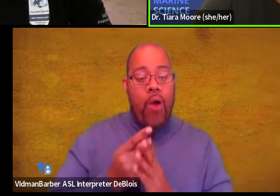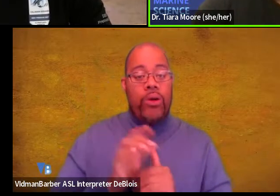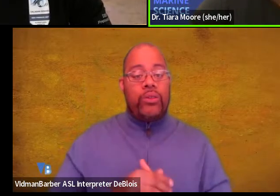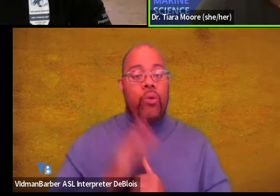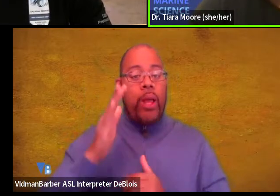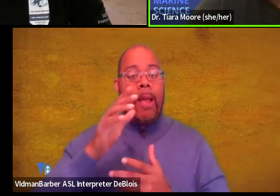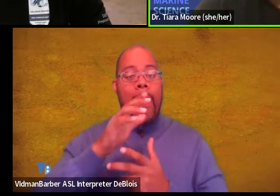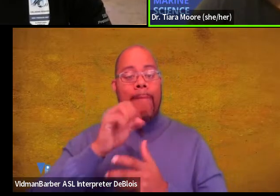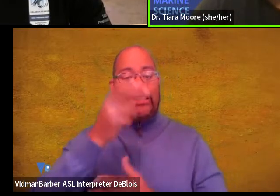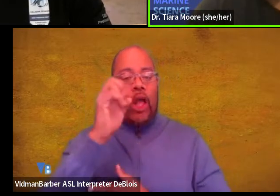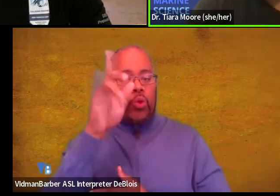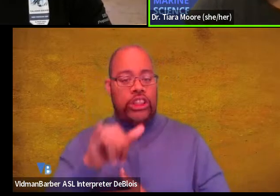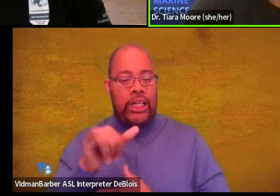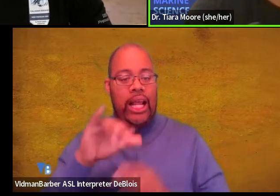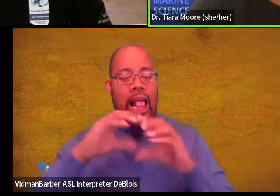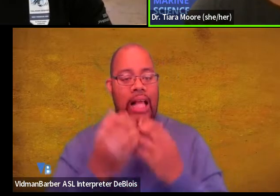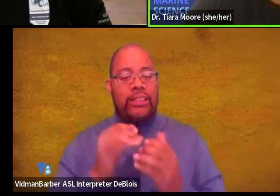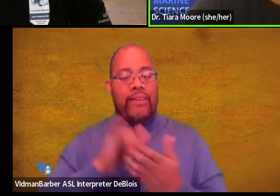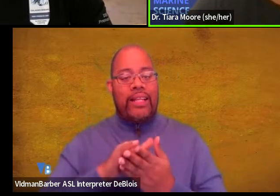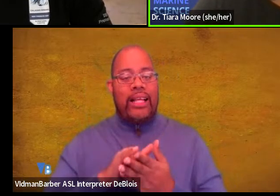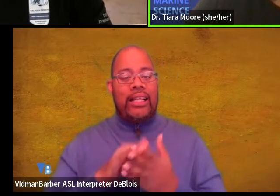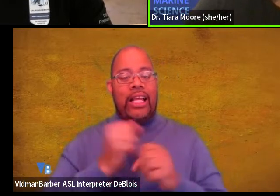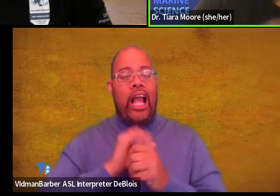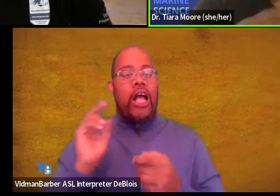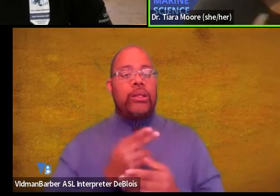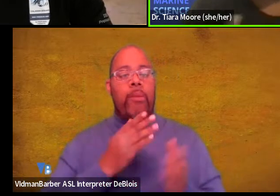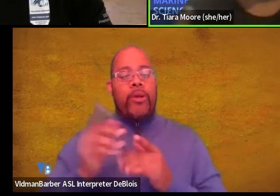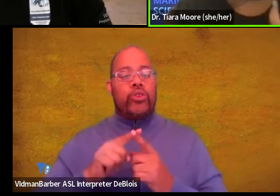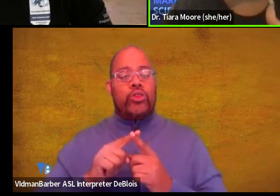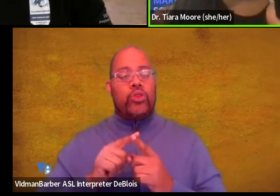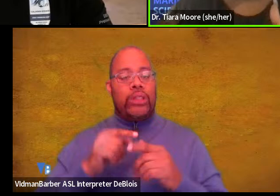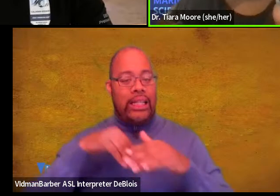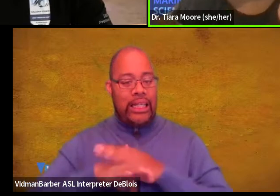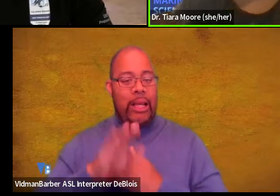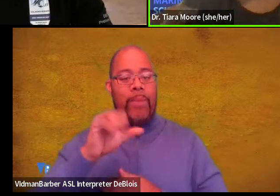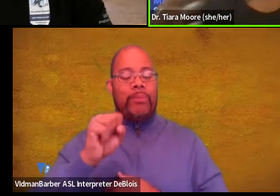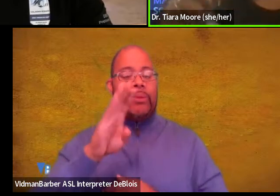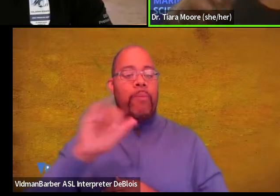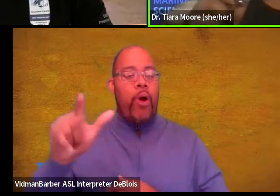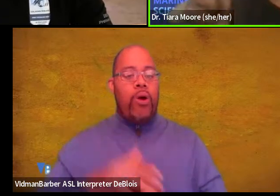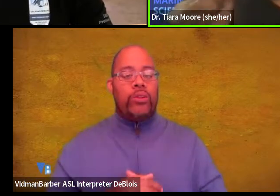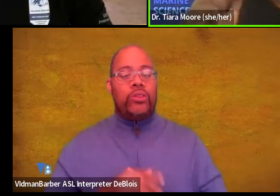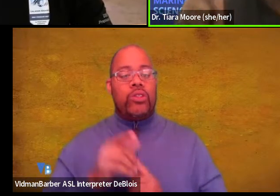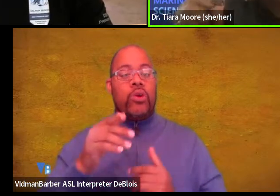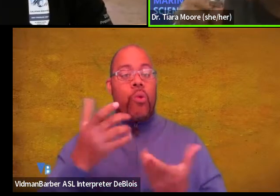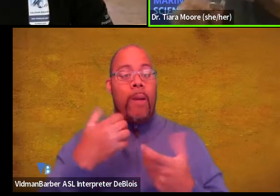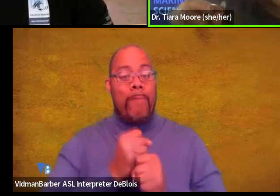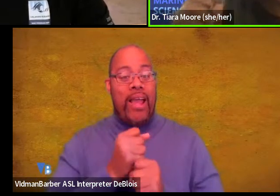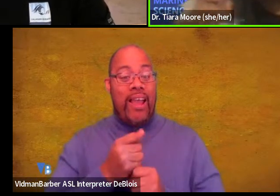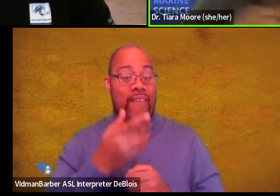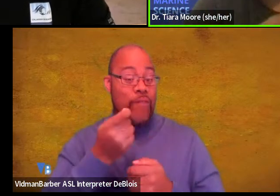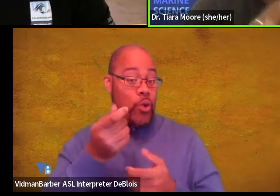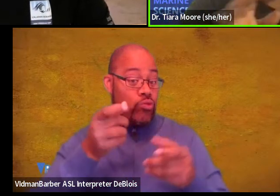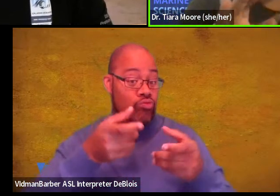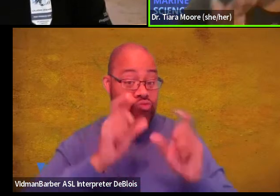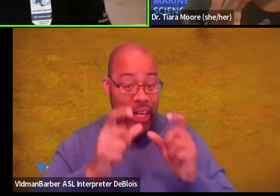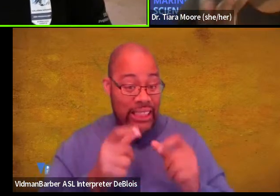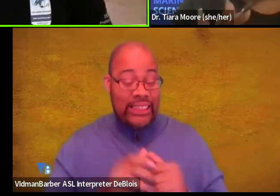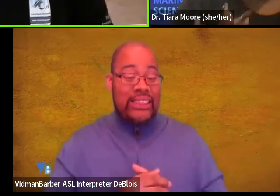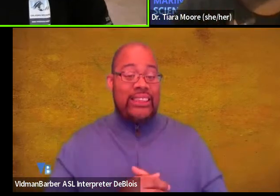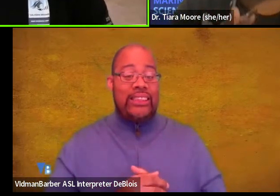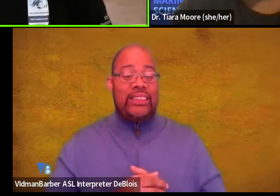be a mixology class that is getting us prepared to go right into the BIMS ball. So you're going to make a couple of drinks, little